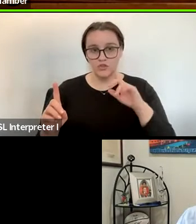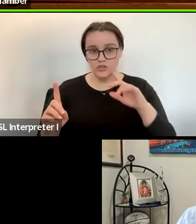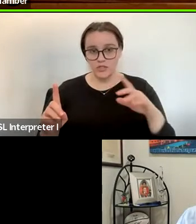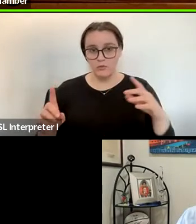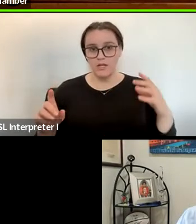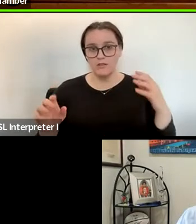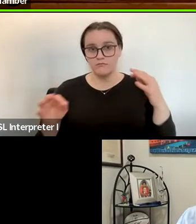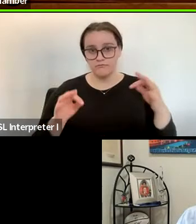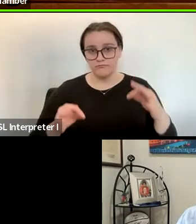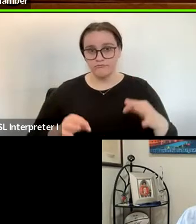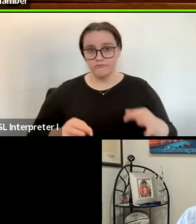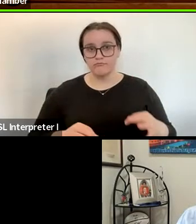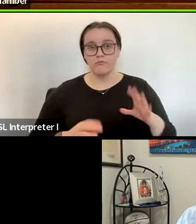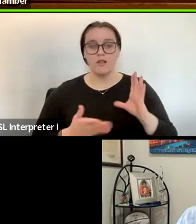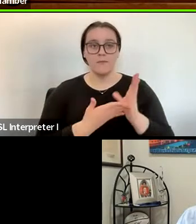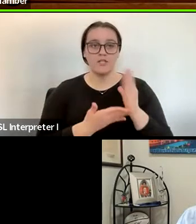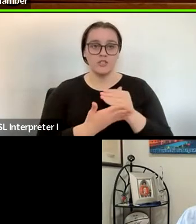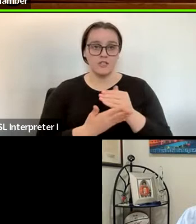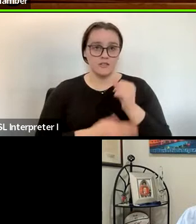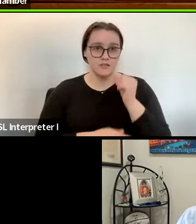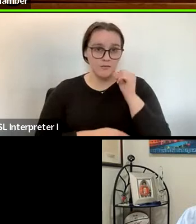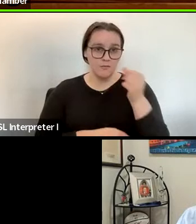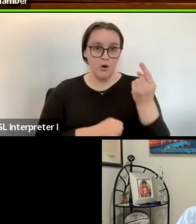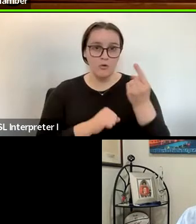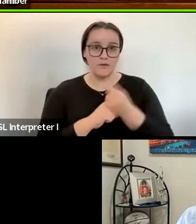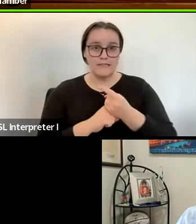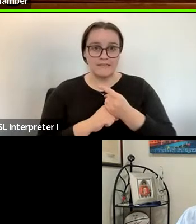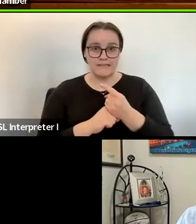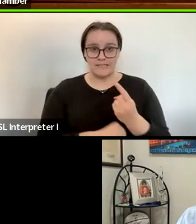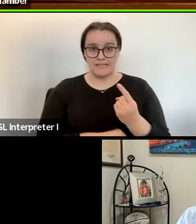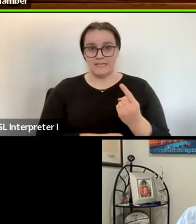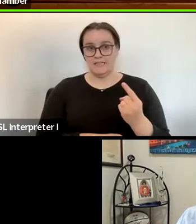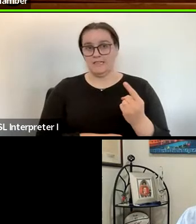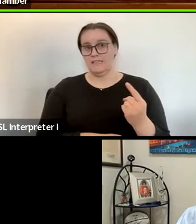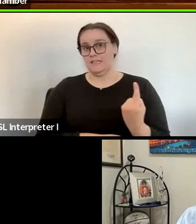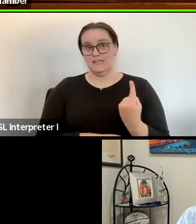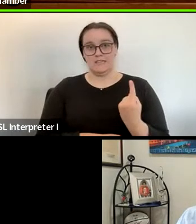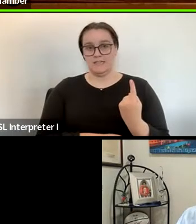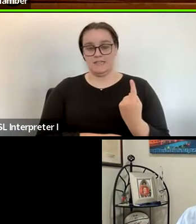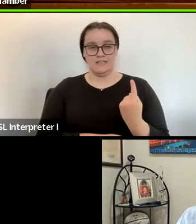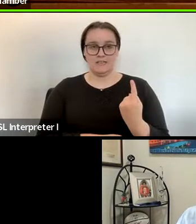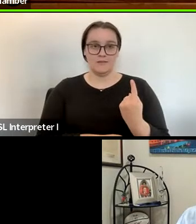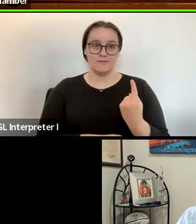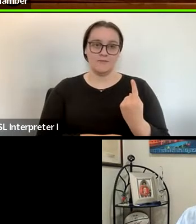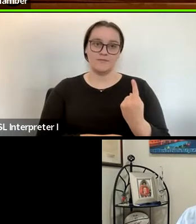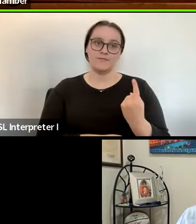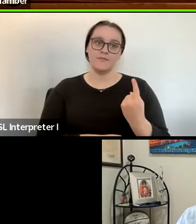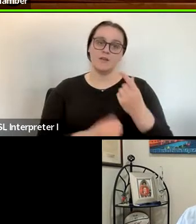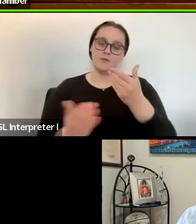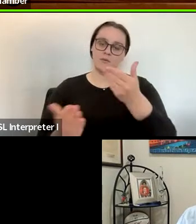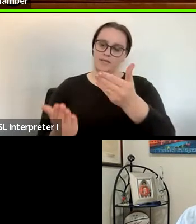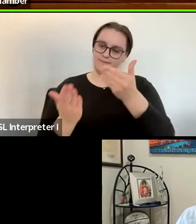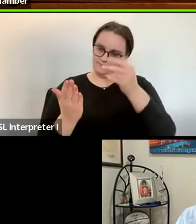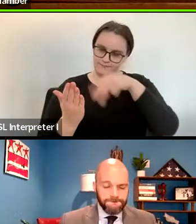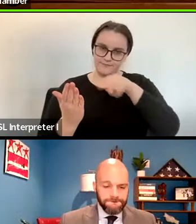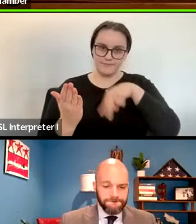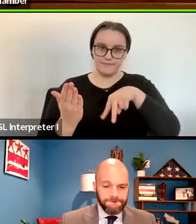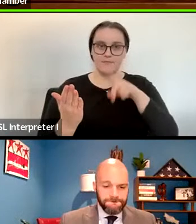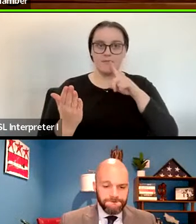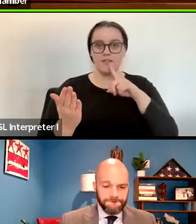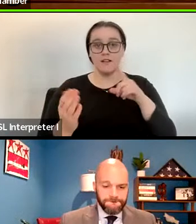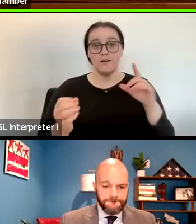I believe tomorrow is when we, the day one of our receipt of the budget, assuming that we get the complete budget